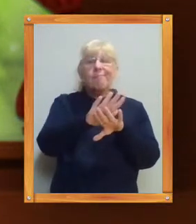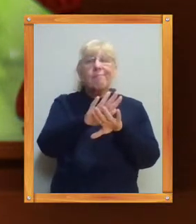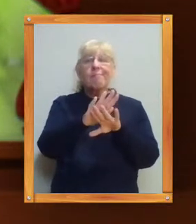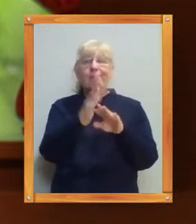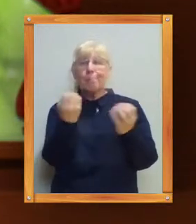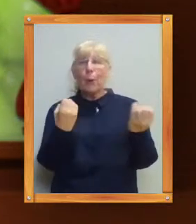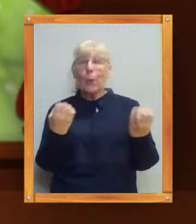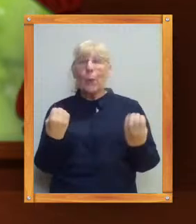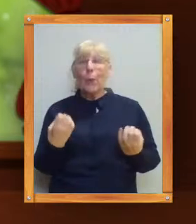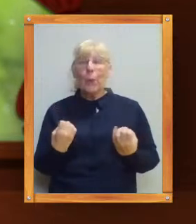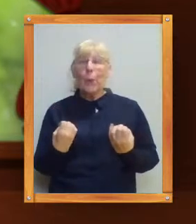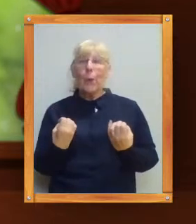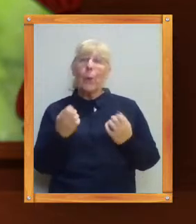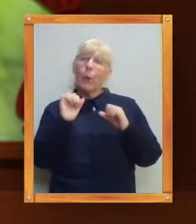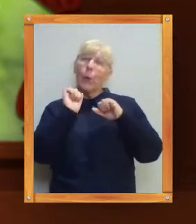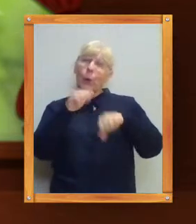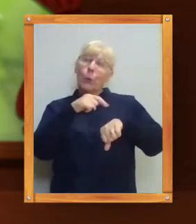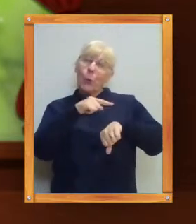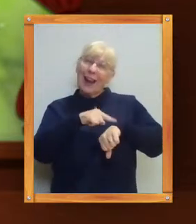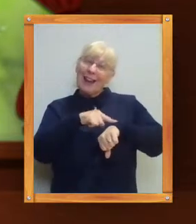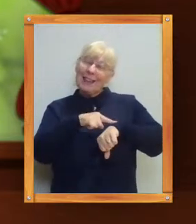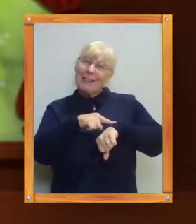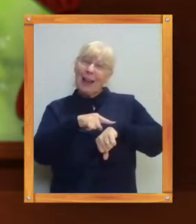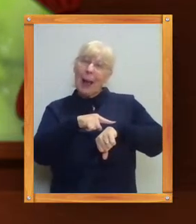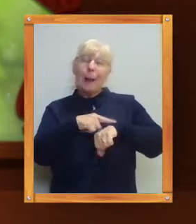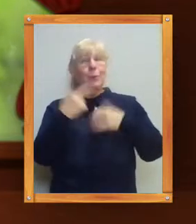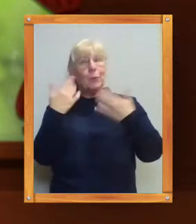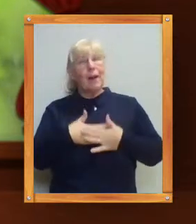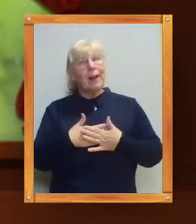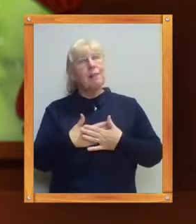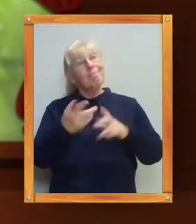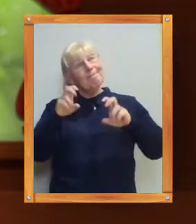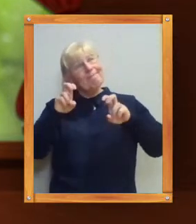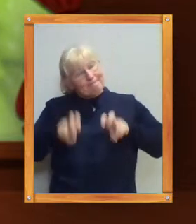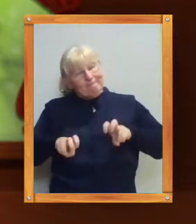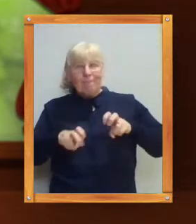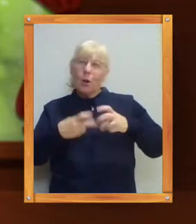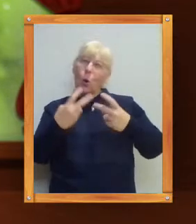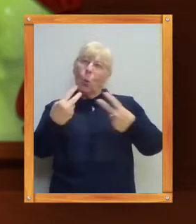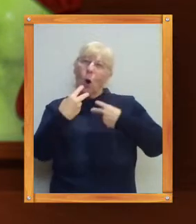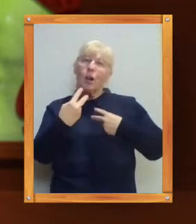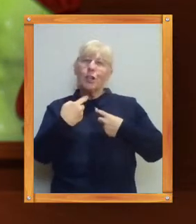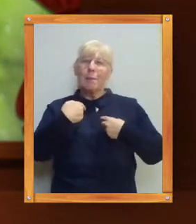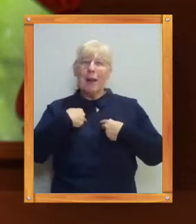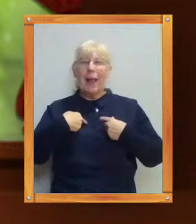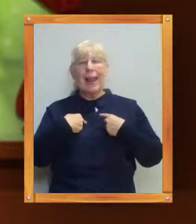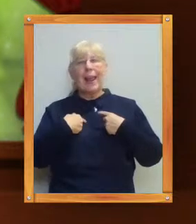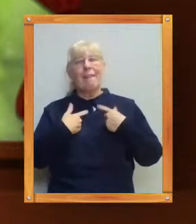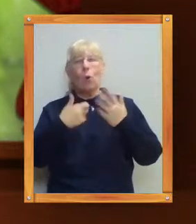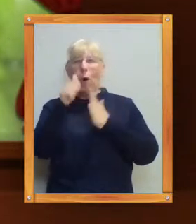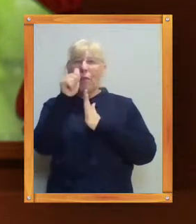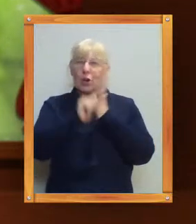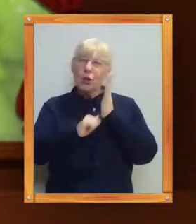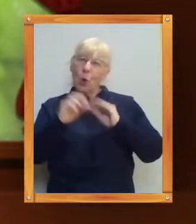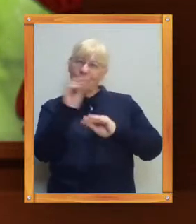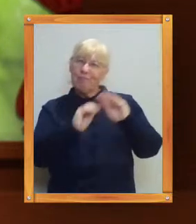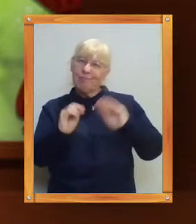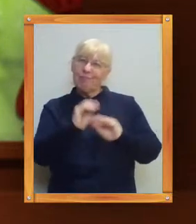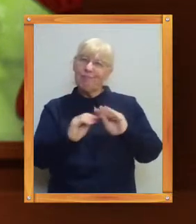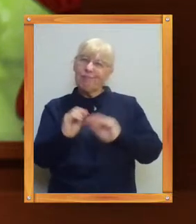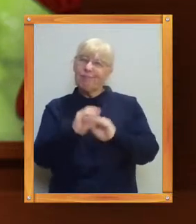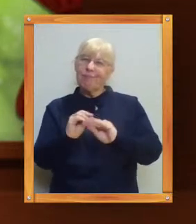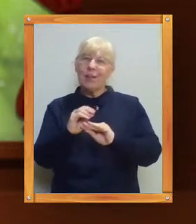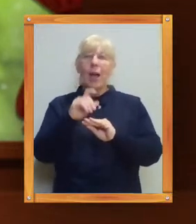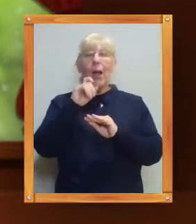night, spending it with me on our live stream, and watching the show we've put together for you. So we will get to the light switch on in just a